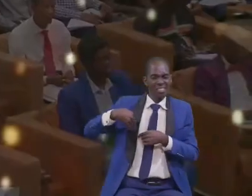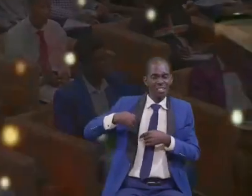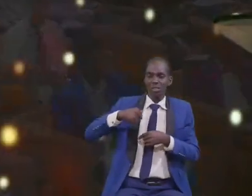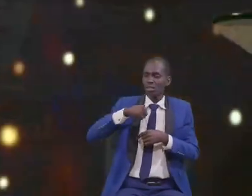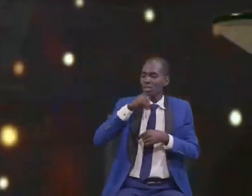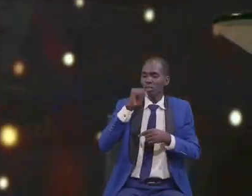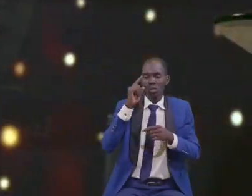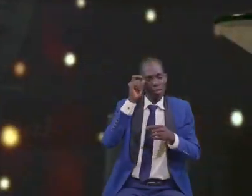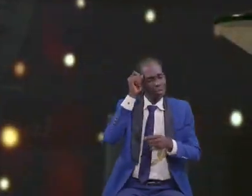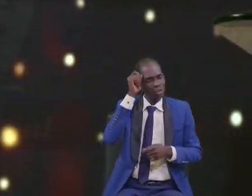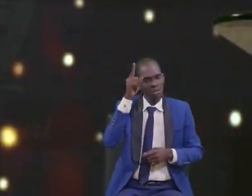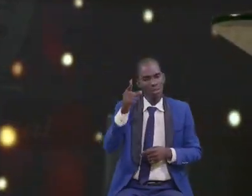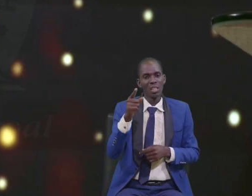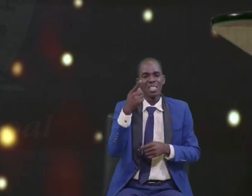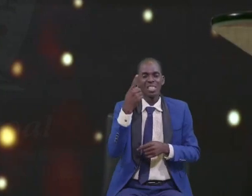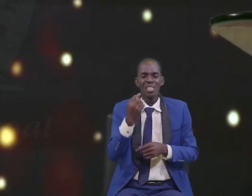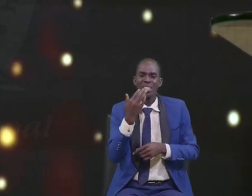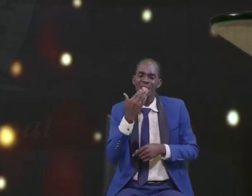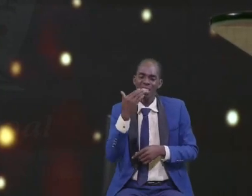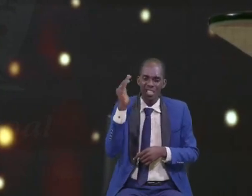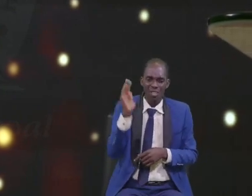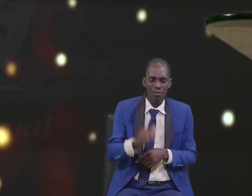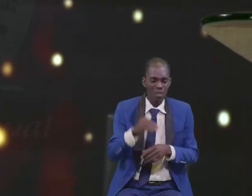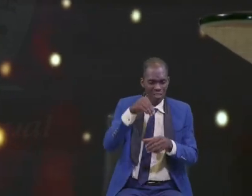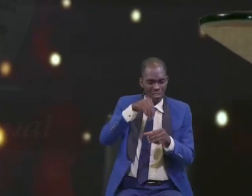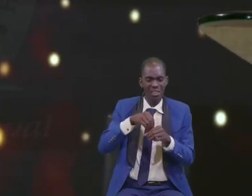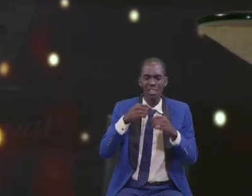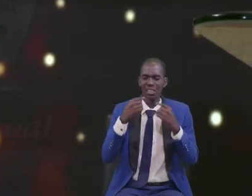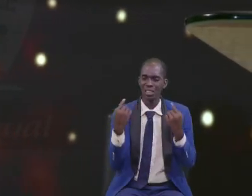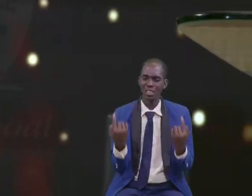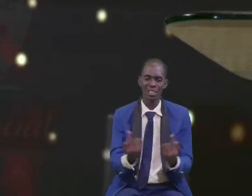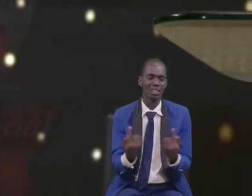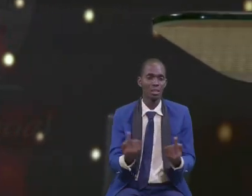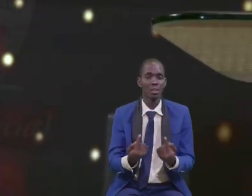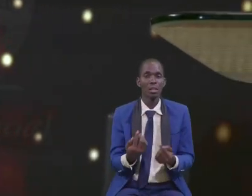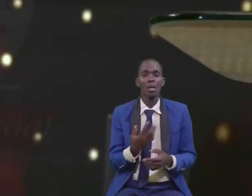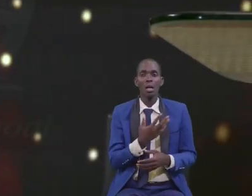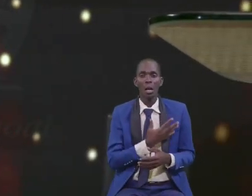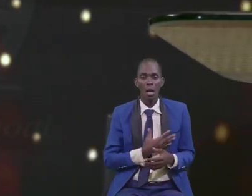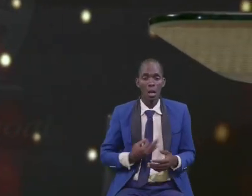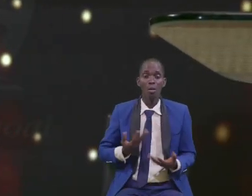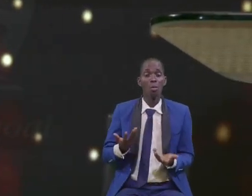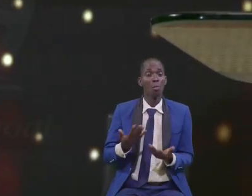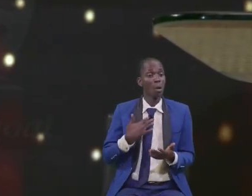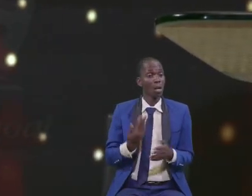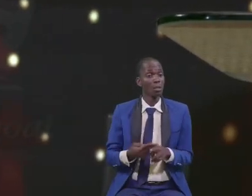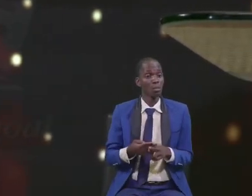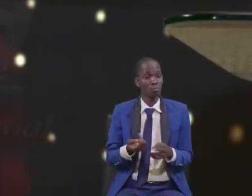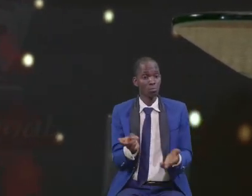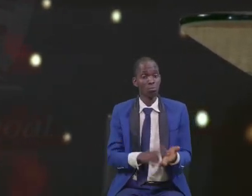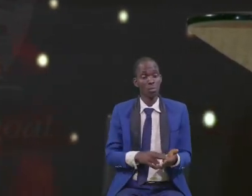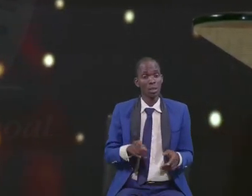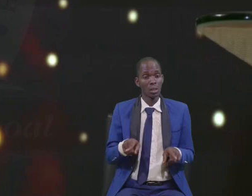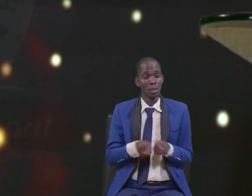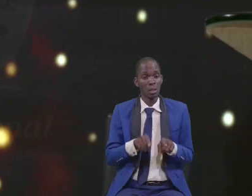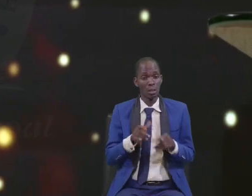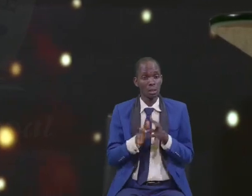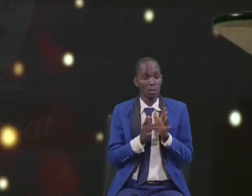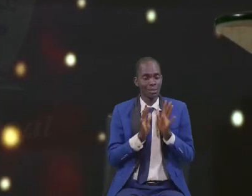understand the evil in sinning. And then they say, well, write down their name names, and then they go,